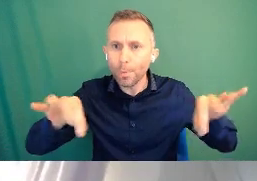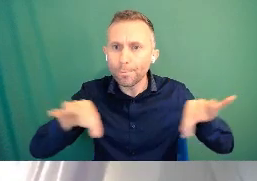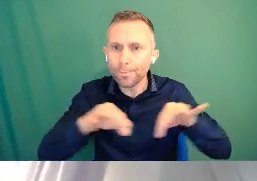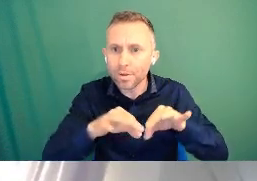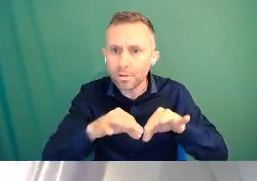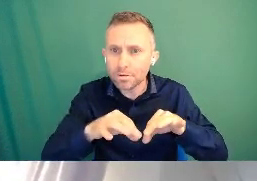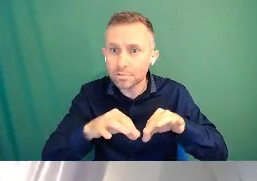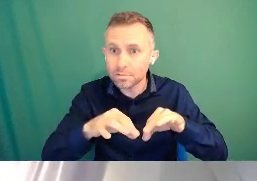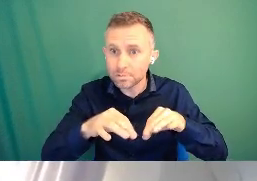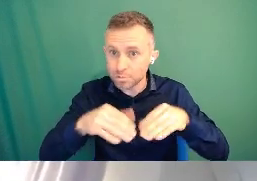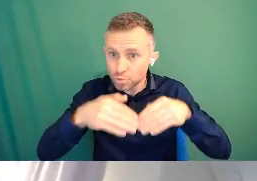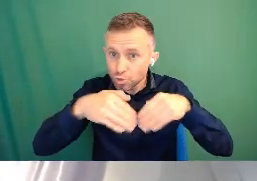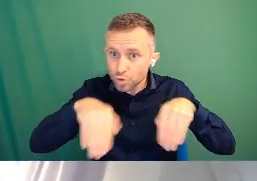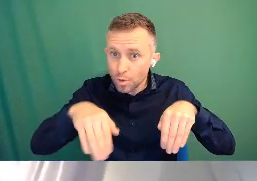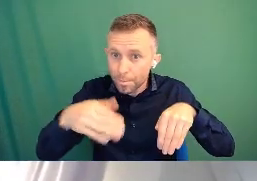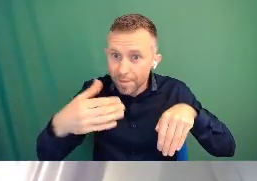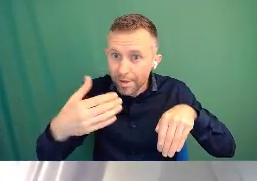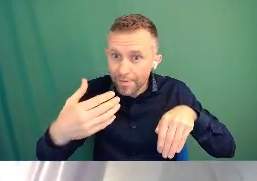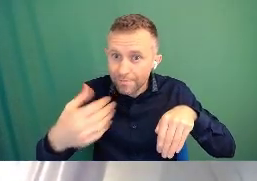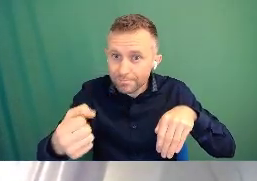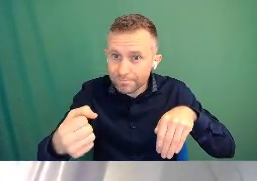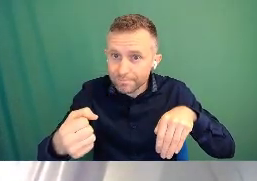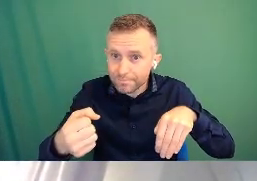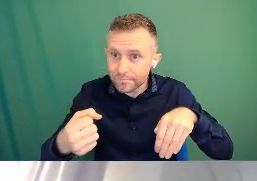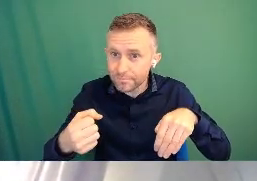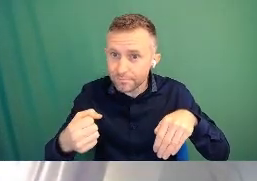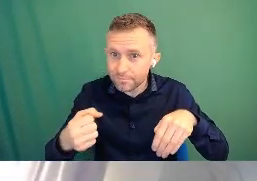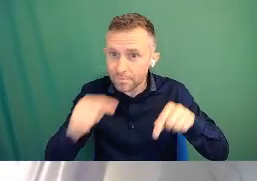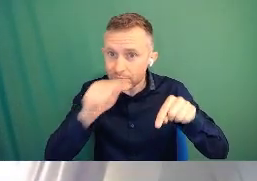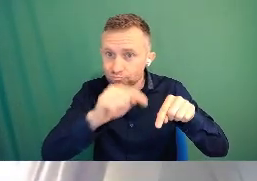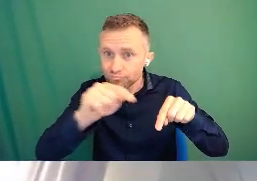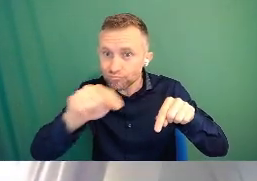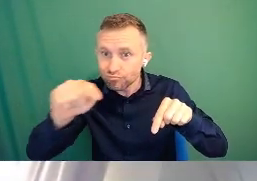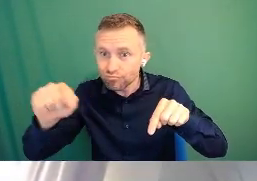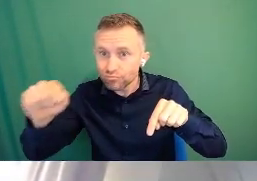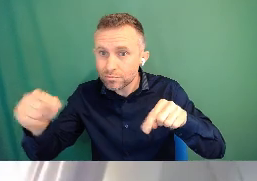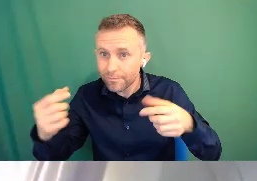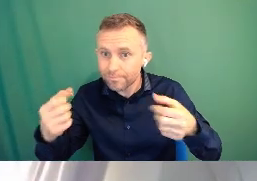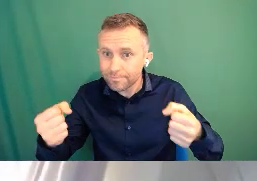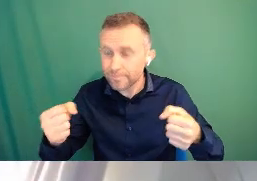shop. We do have hearing loops. We do, yeah. We have those available.